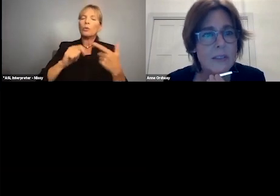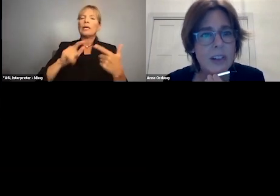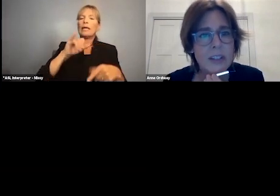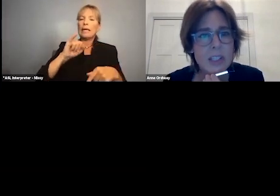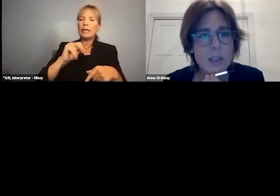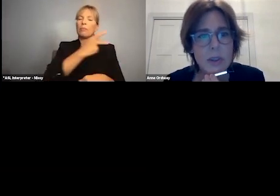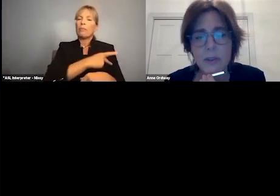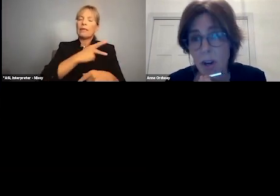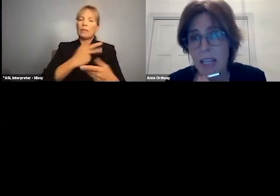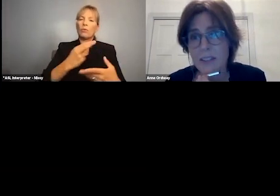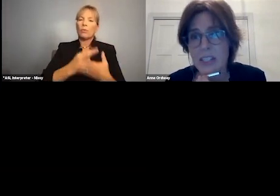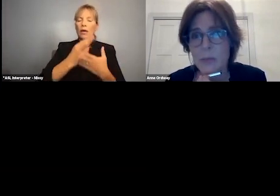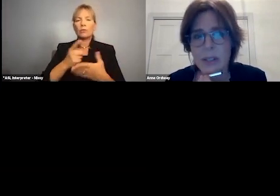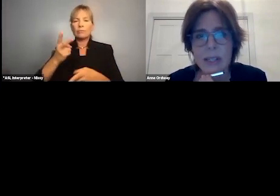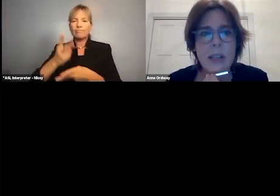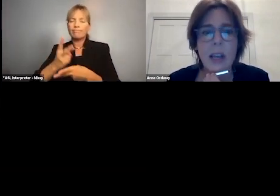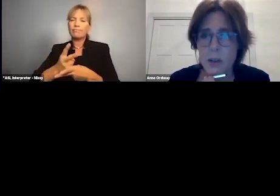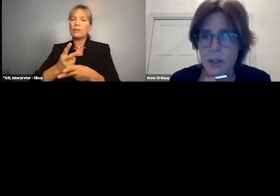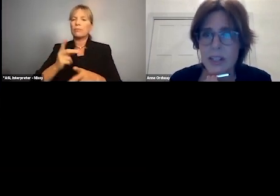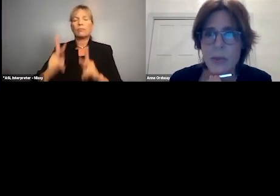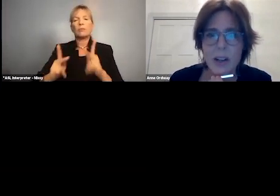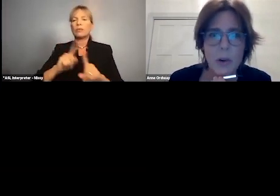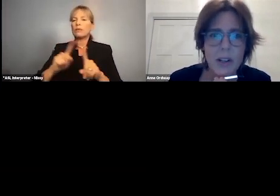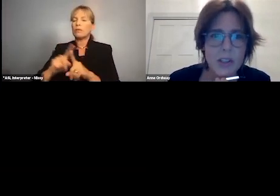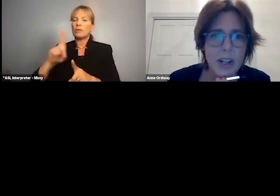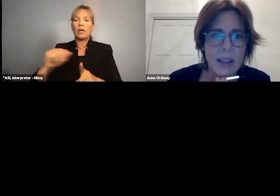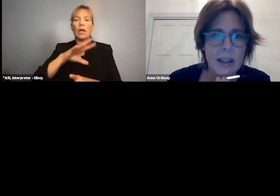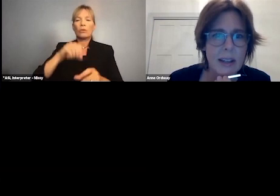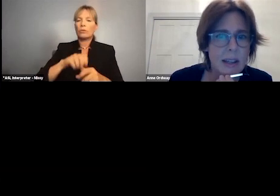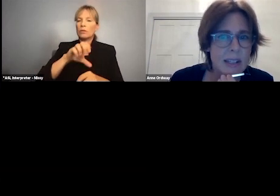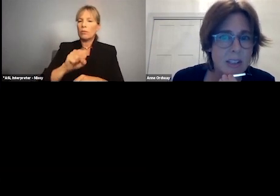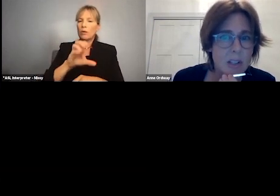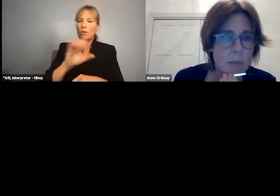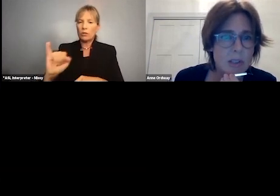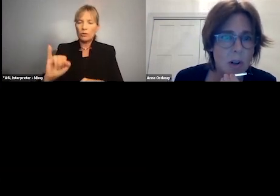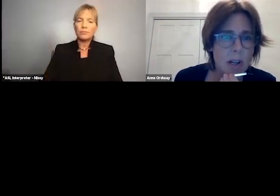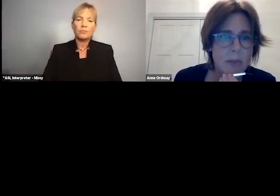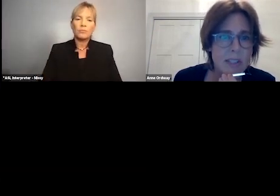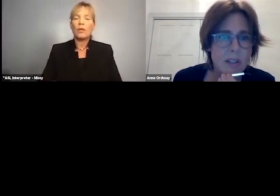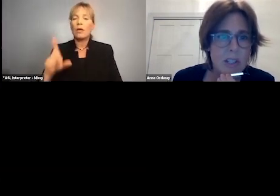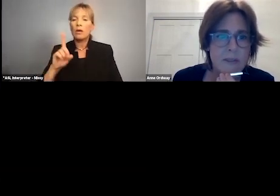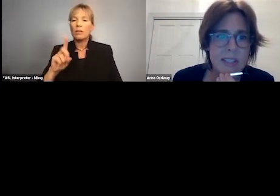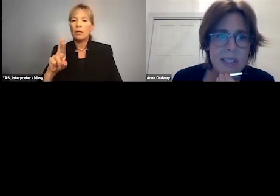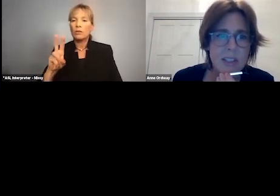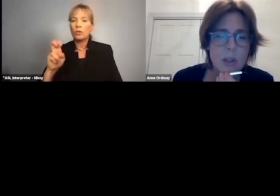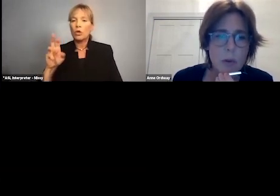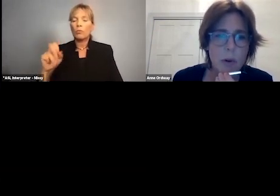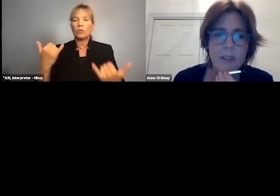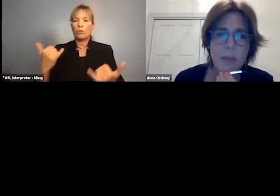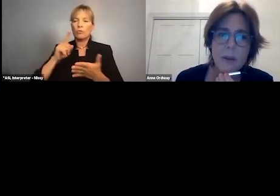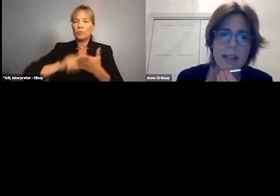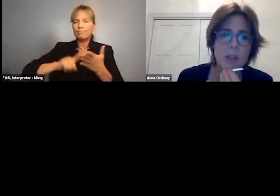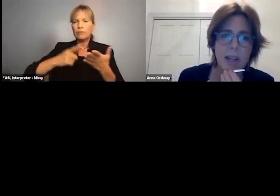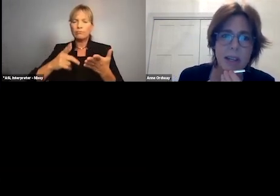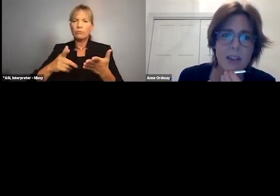rehabilitation, caring for individuals with a variety of disabilities, including spinal cord injury. Dr. Newman's current research investigates